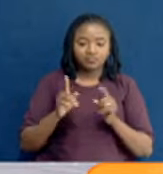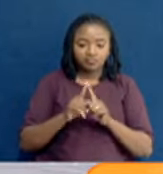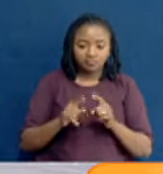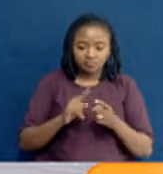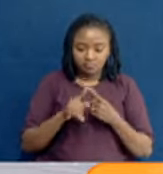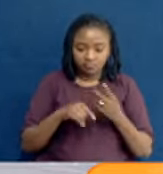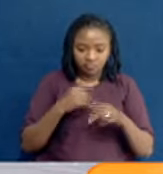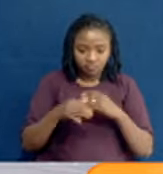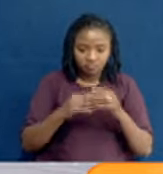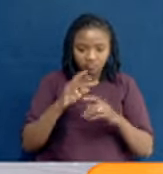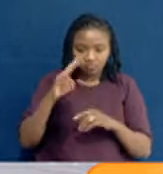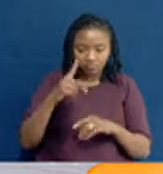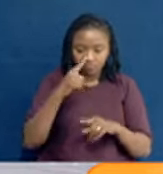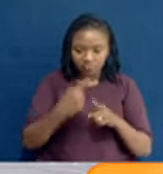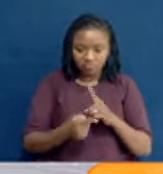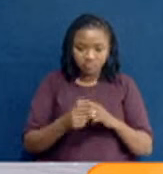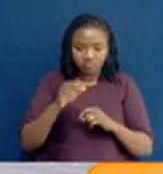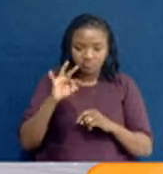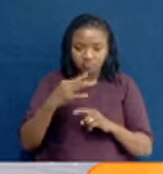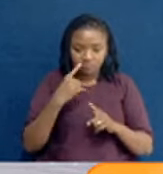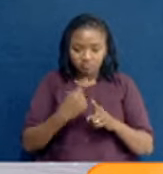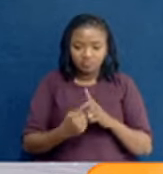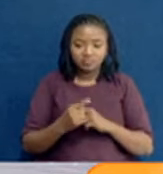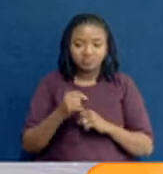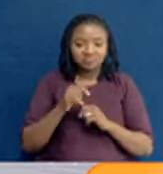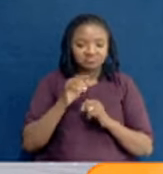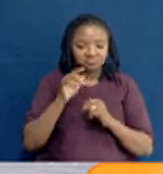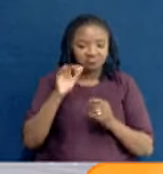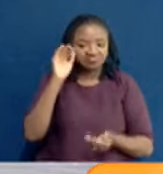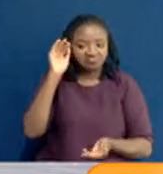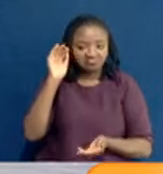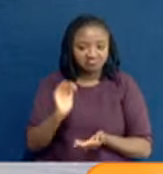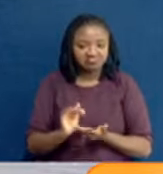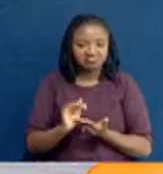continued for the second year, and the third year we had been gotten about